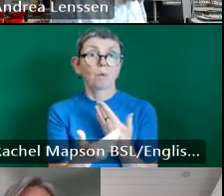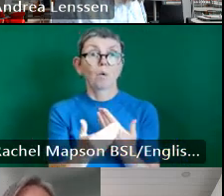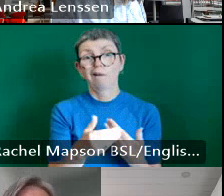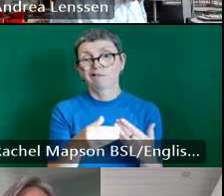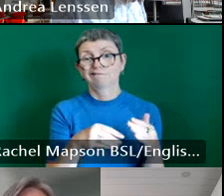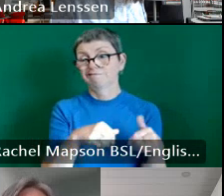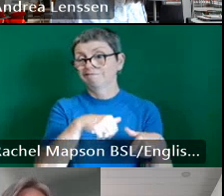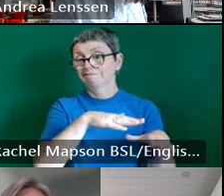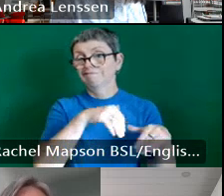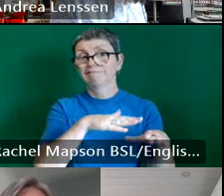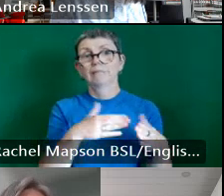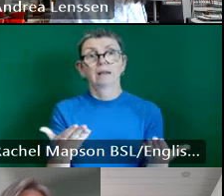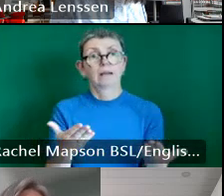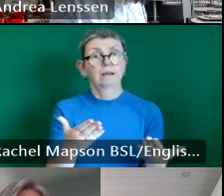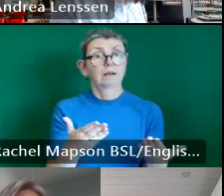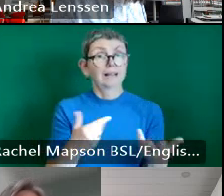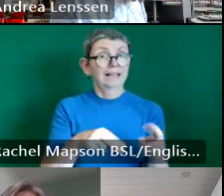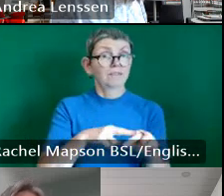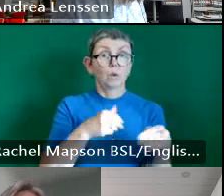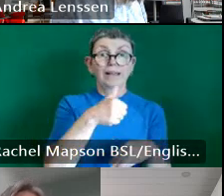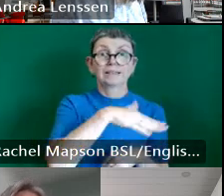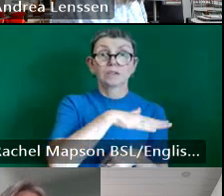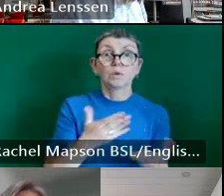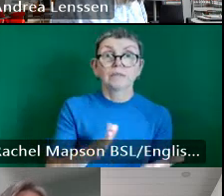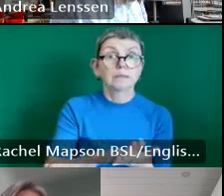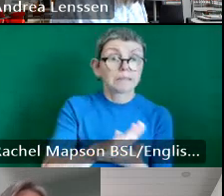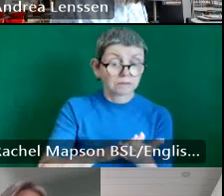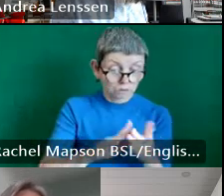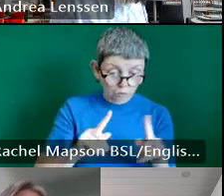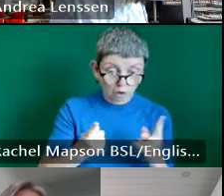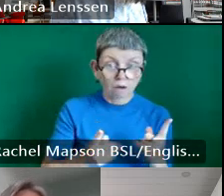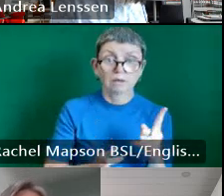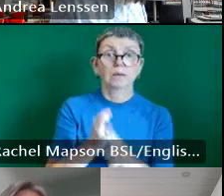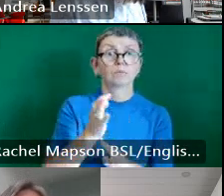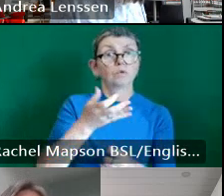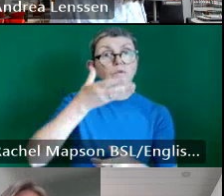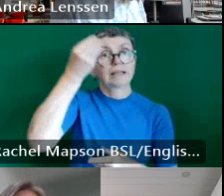progress, through education and society. Your opportunities have been stunted.